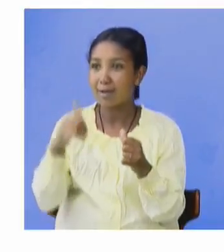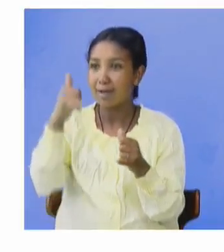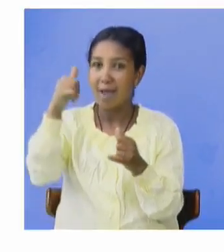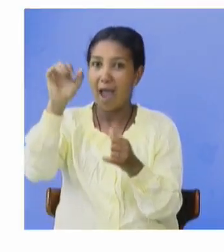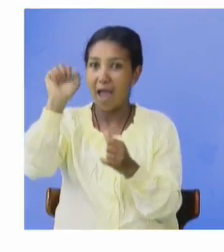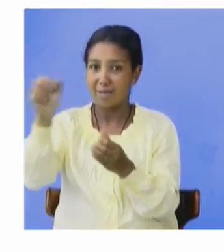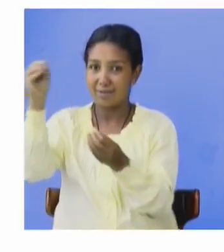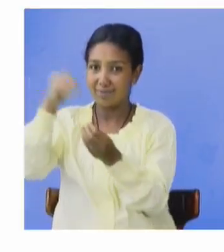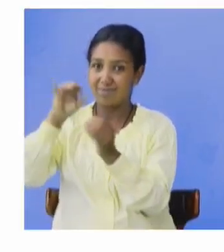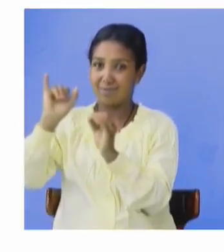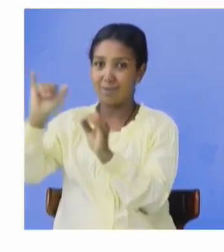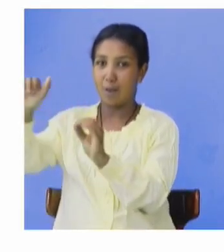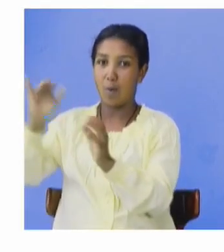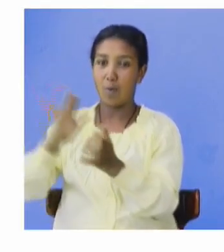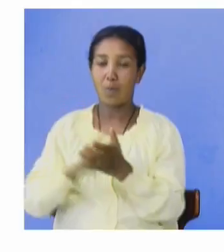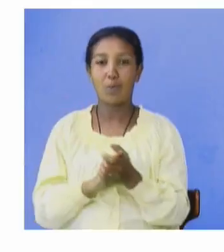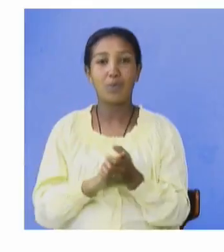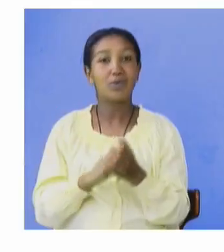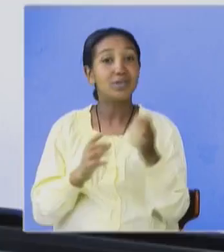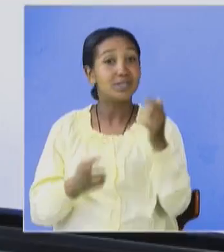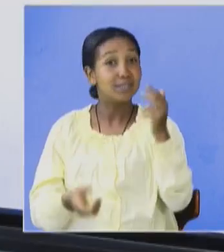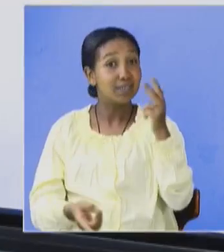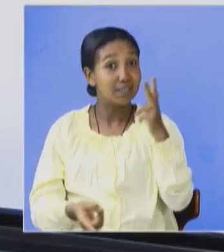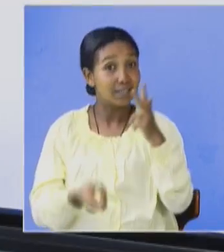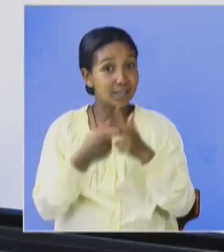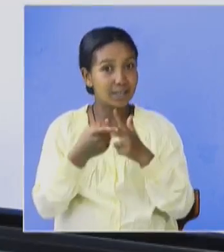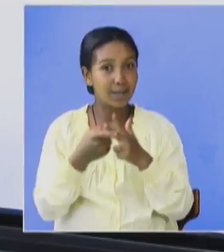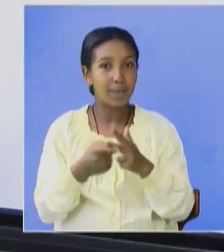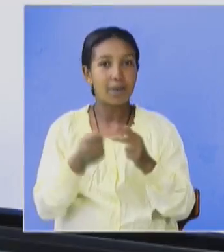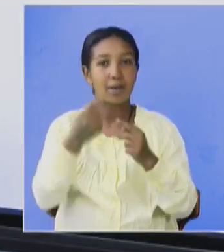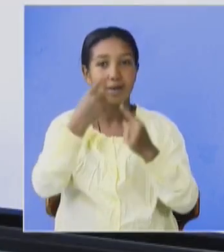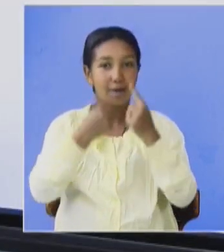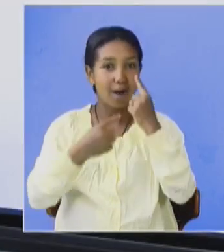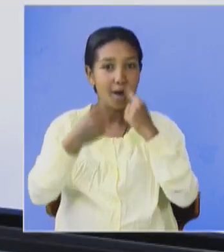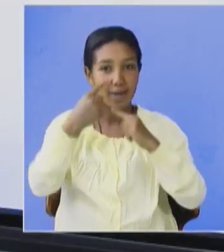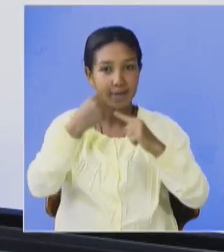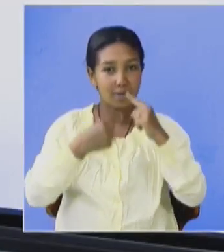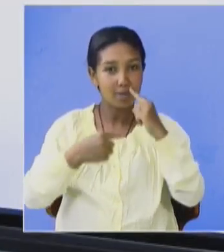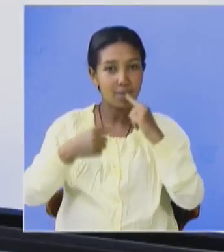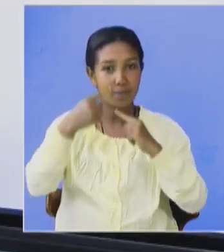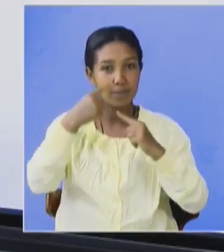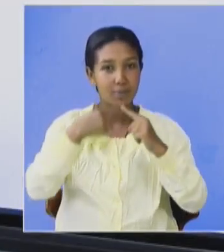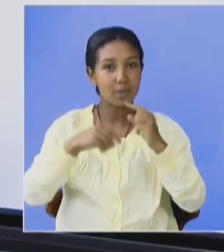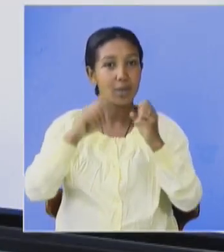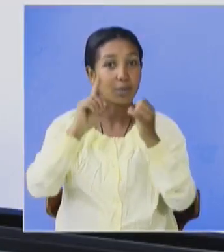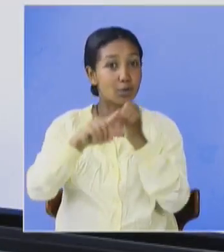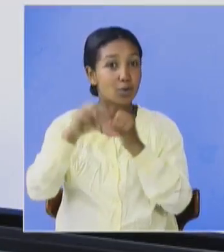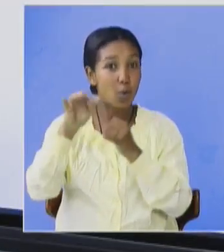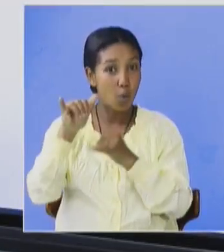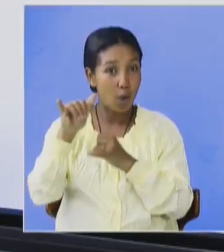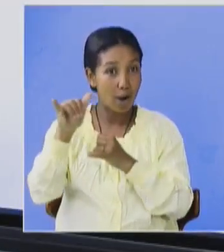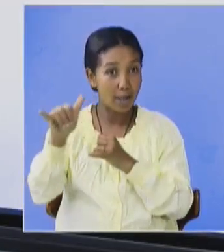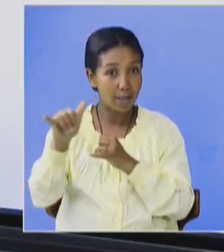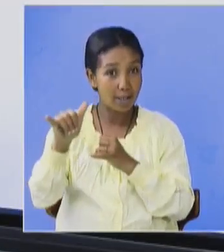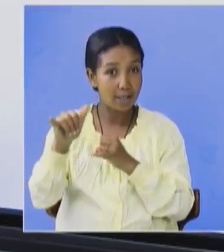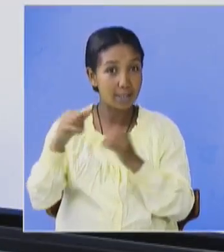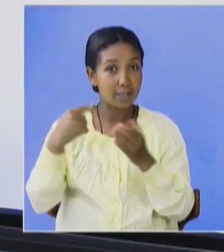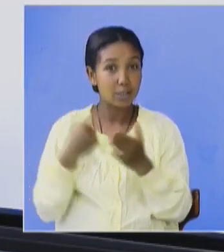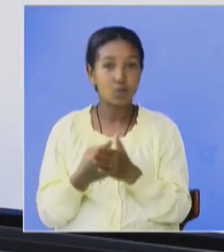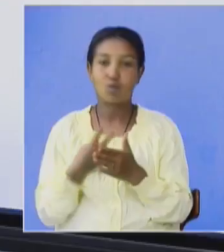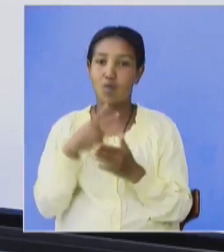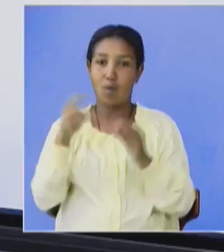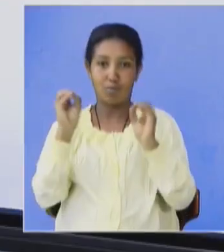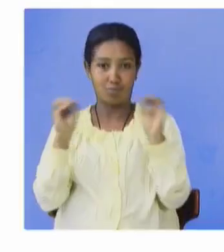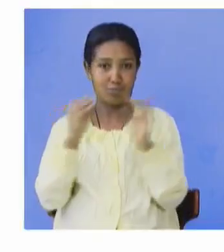plays. Here is the next example. Cry, of course, ending with y, and there is no